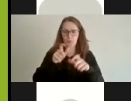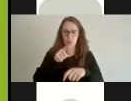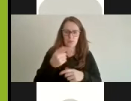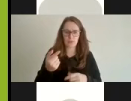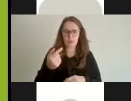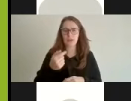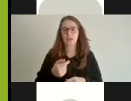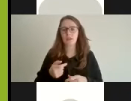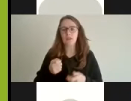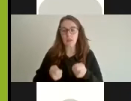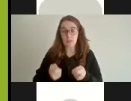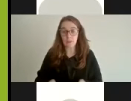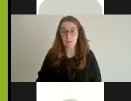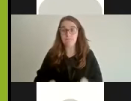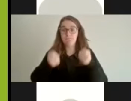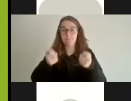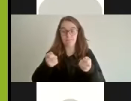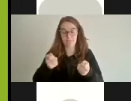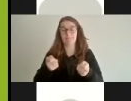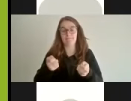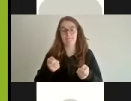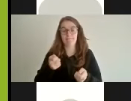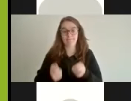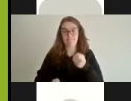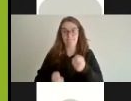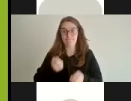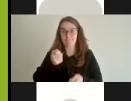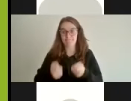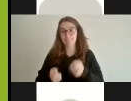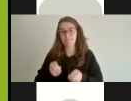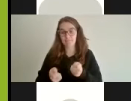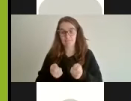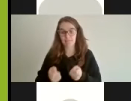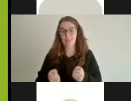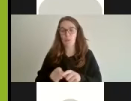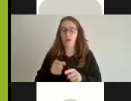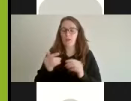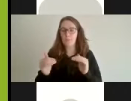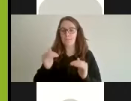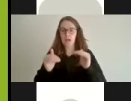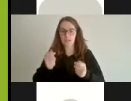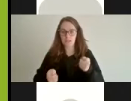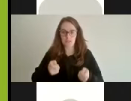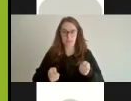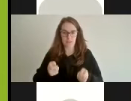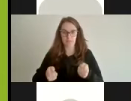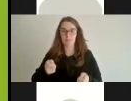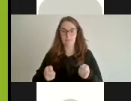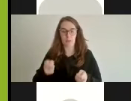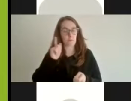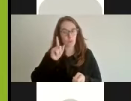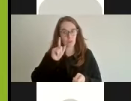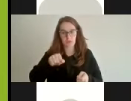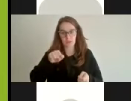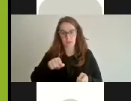throwing and catching the tie below. The balancing is the same important, these